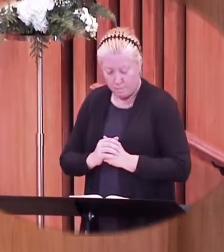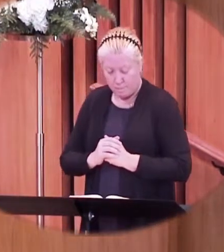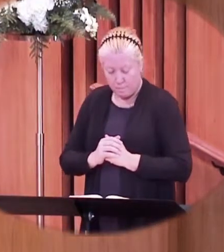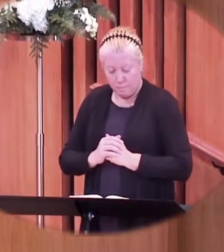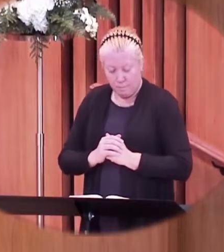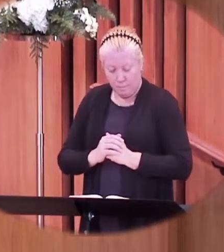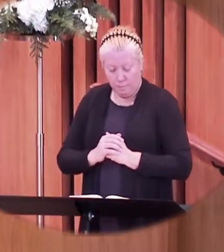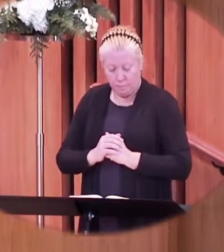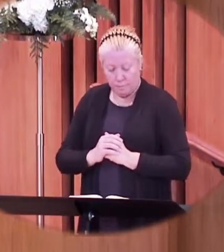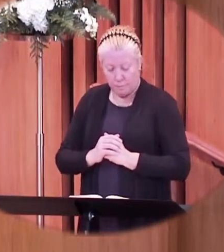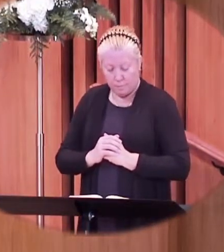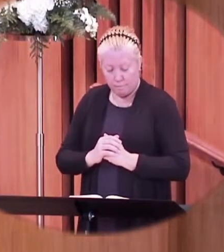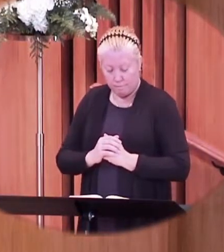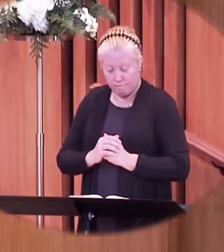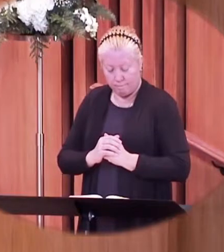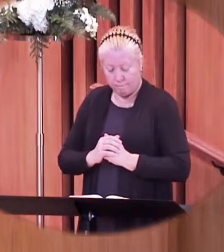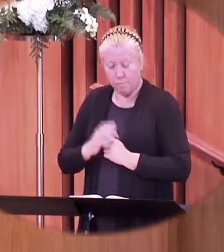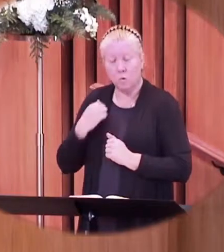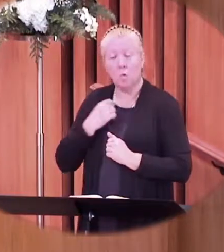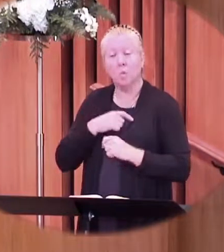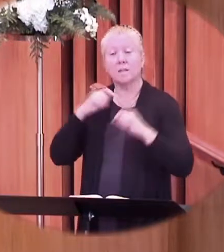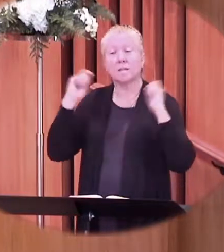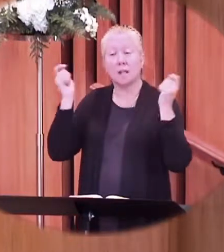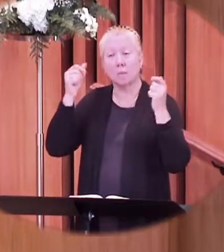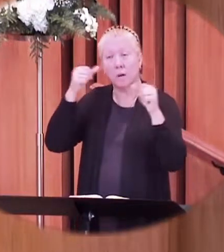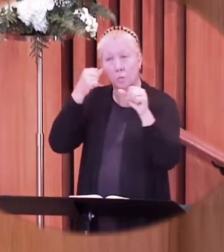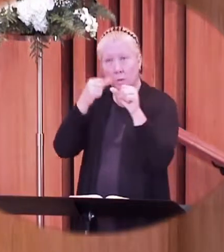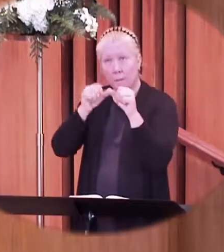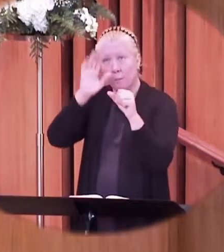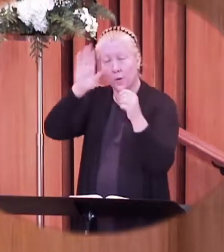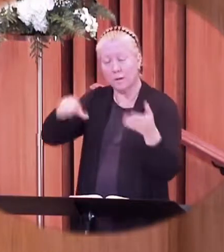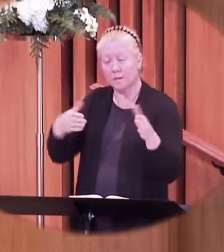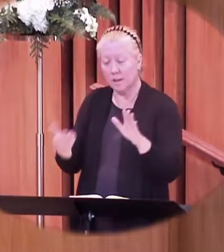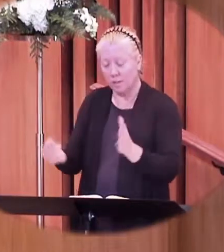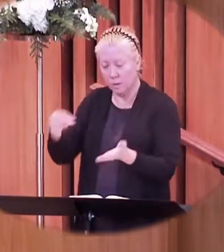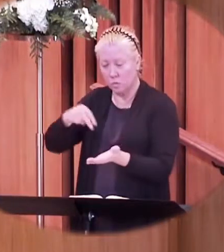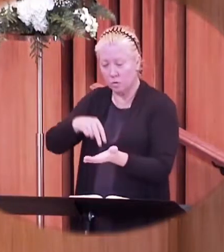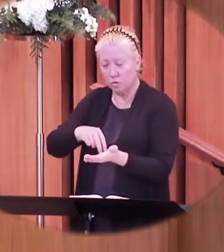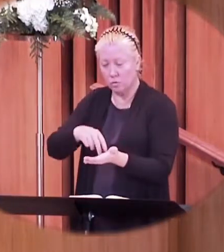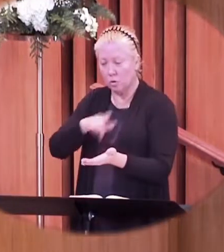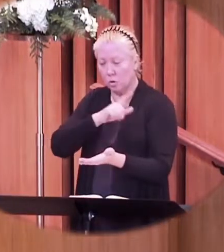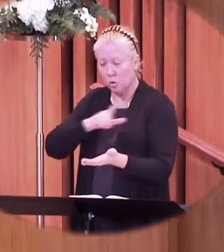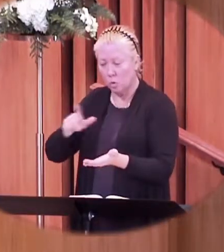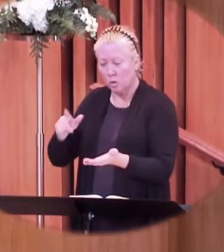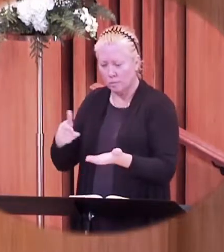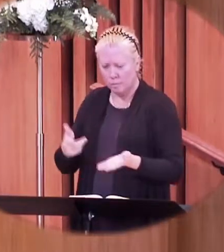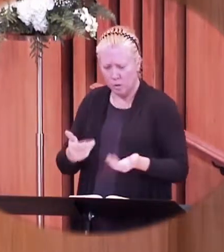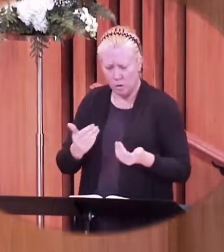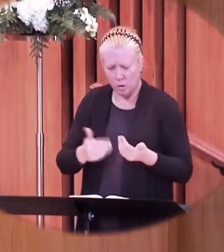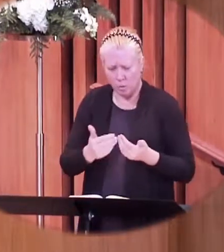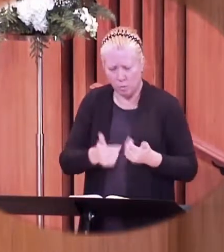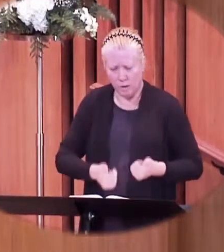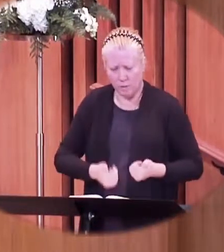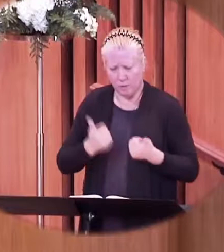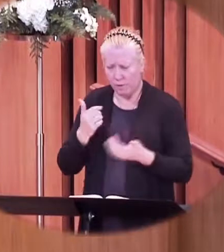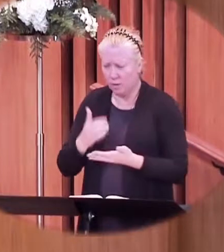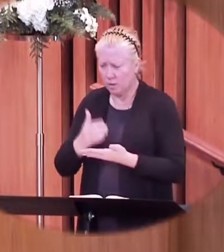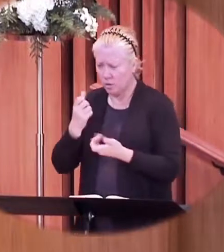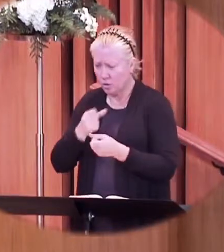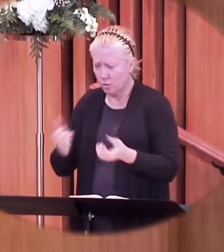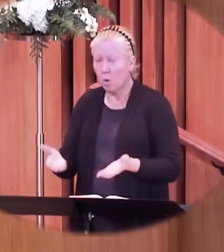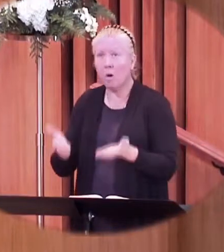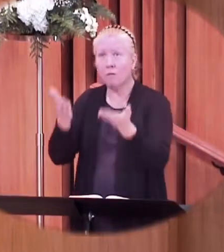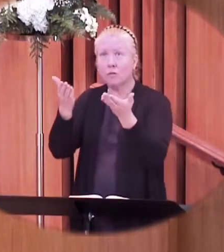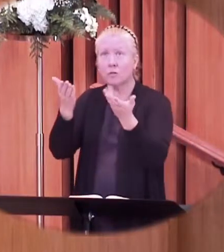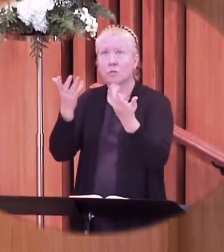Therefore, as we celebrate the memorial of his death and resurrection, we offer you, Lord, the bread of life and the chalice of